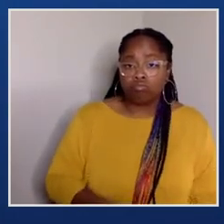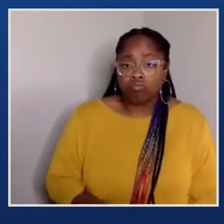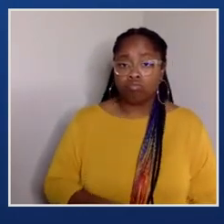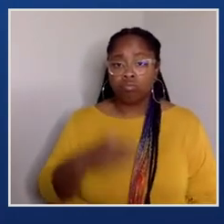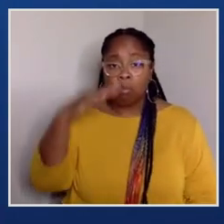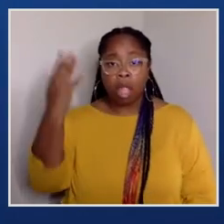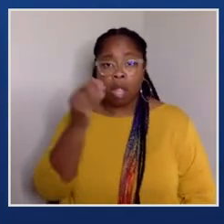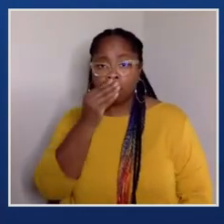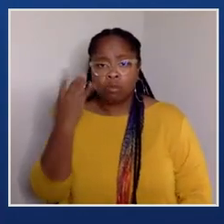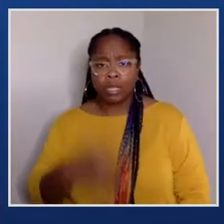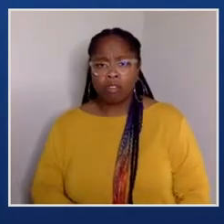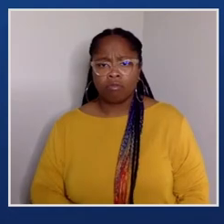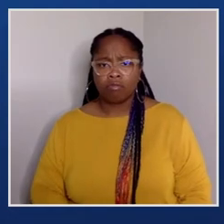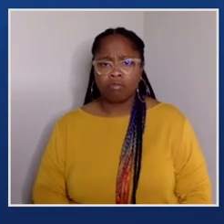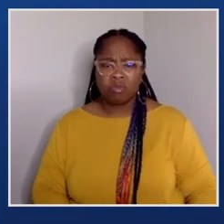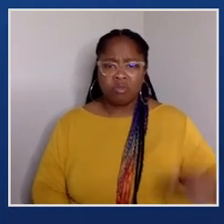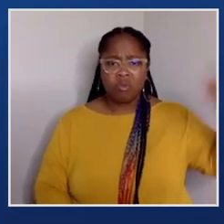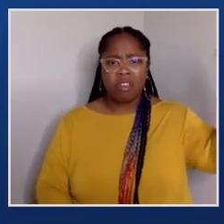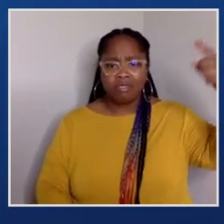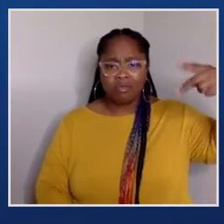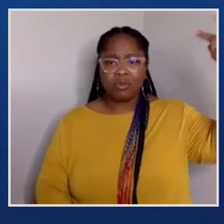black. One, two.